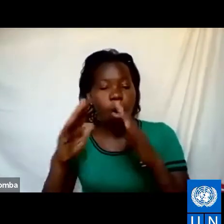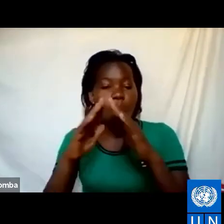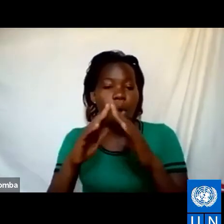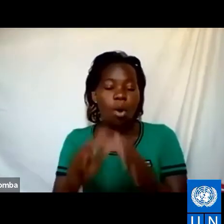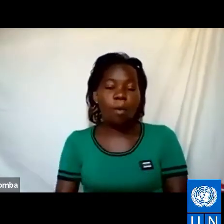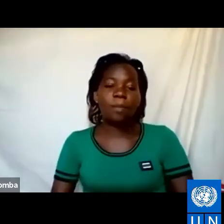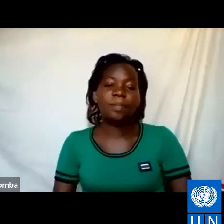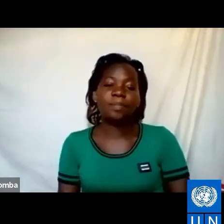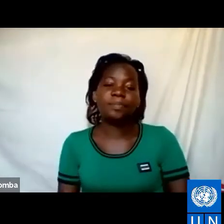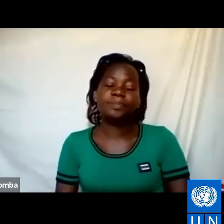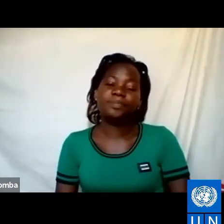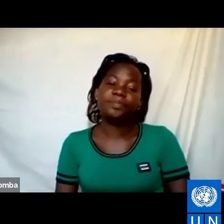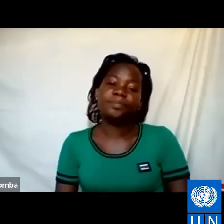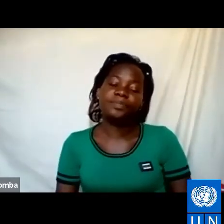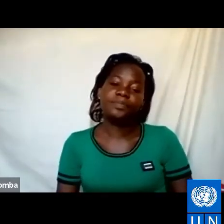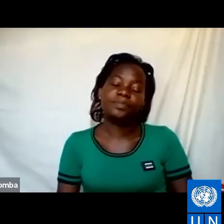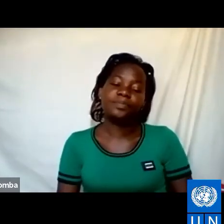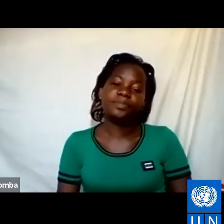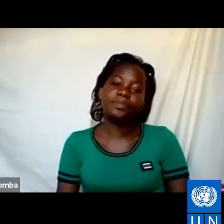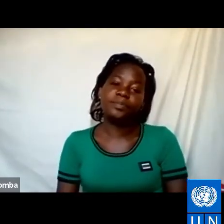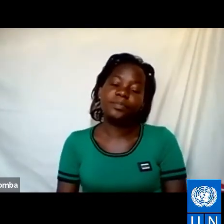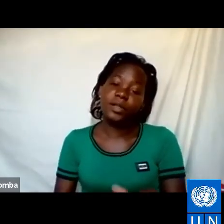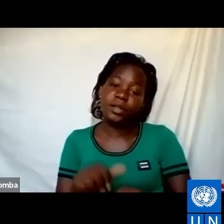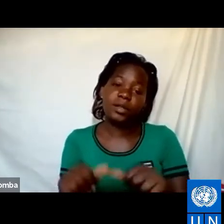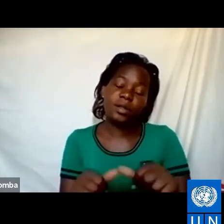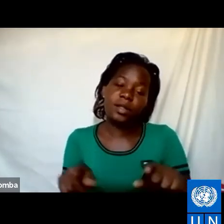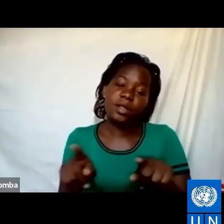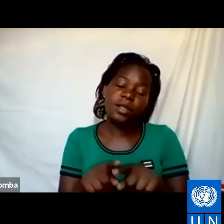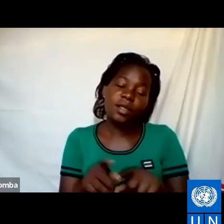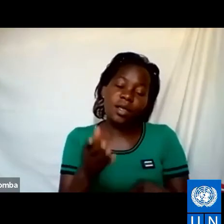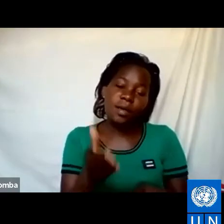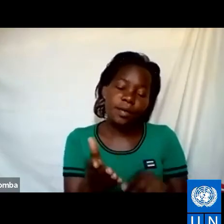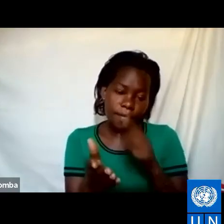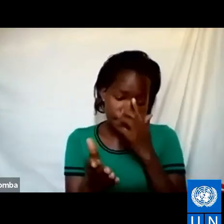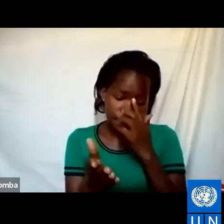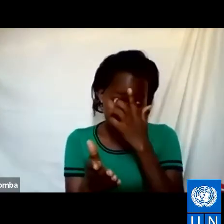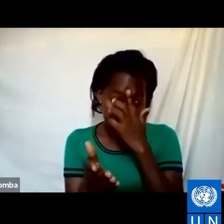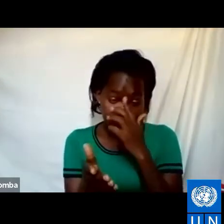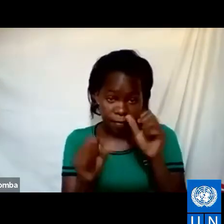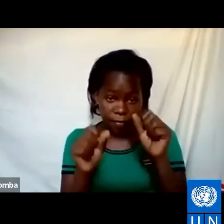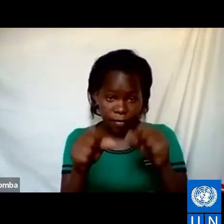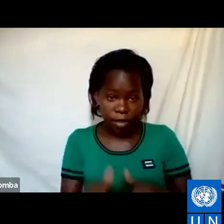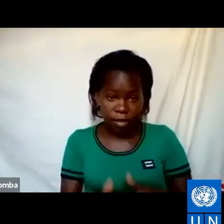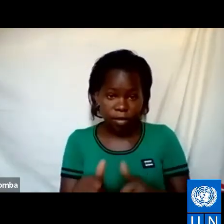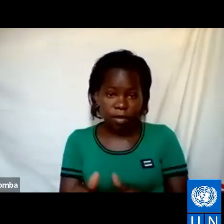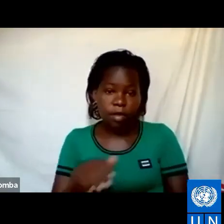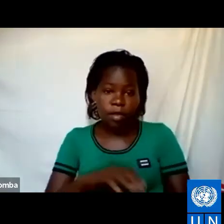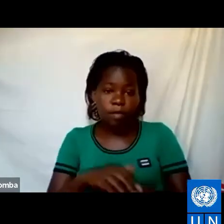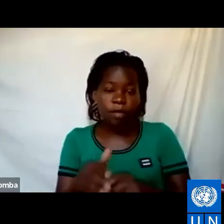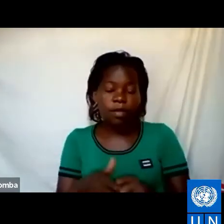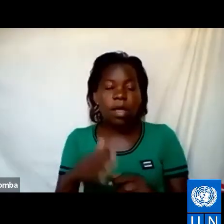And on top of that, we are able to follow the manufacturing process